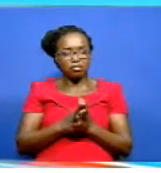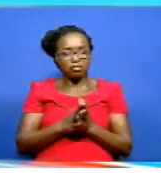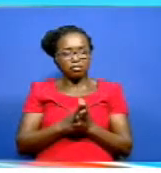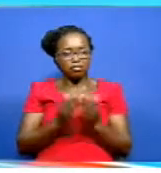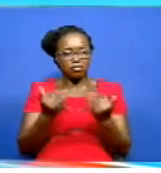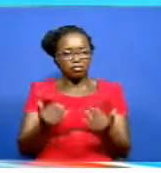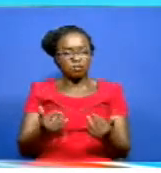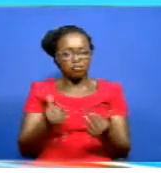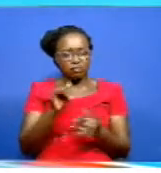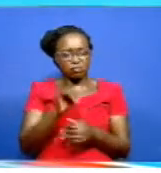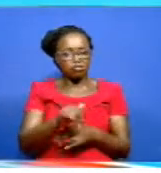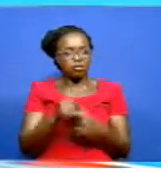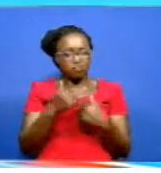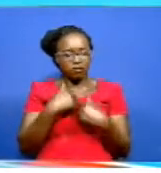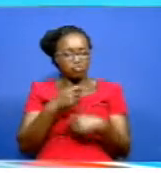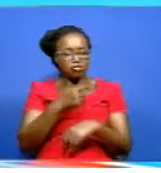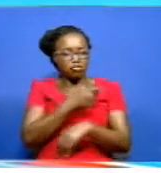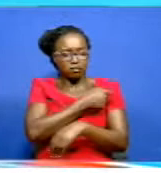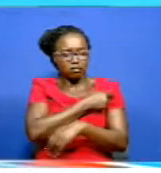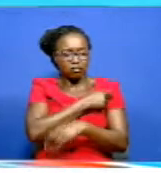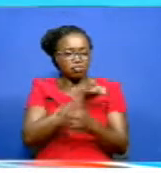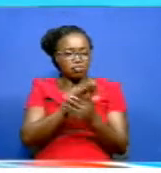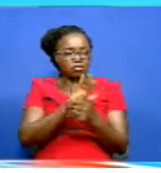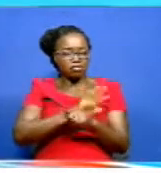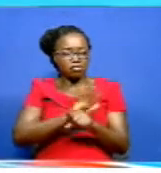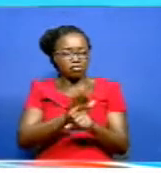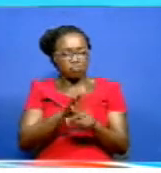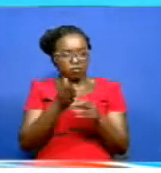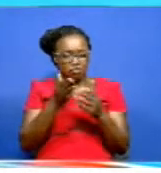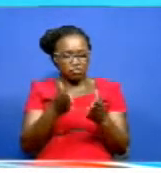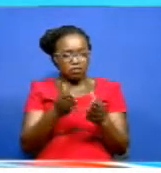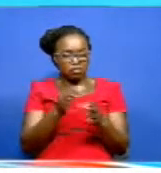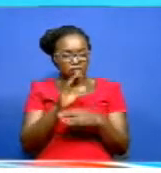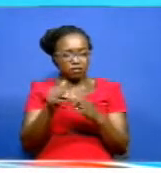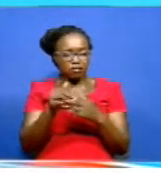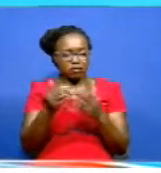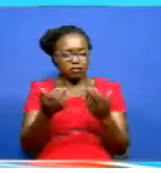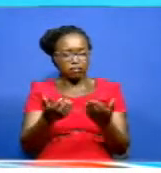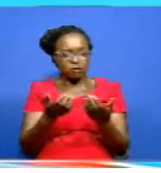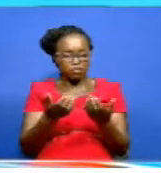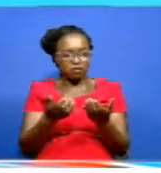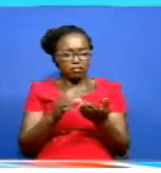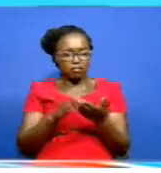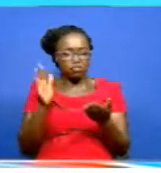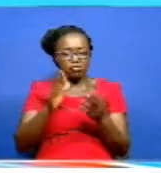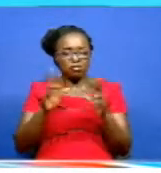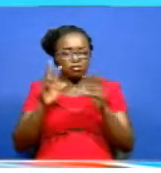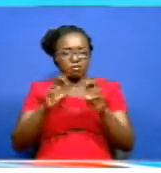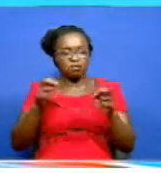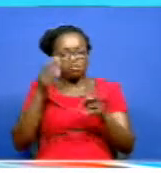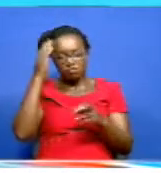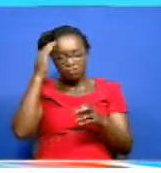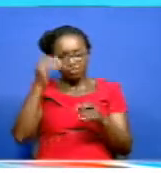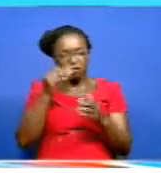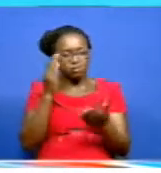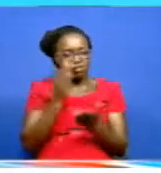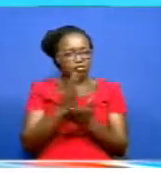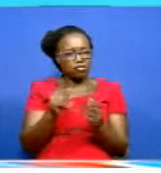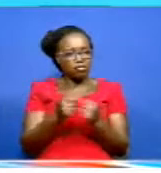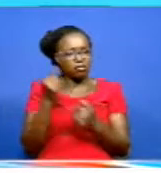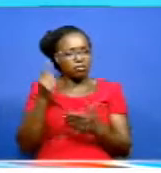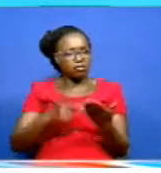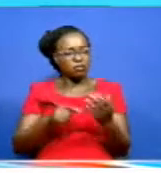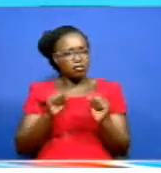now that we have the vaccine and we have COVID, or we really need to do a little bit more research to know exactly what will happen, because we might